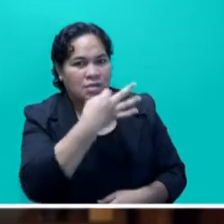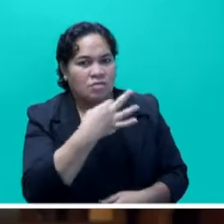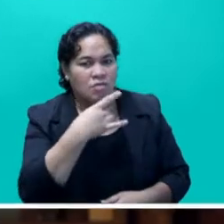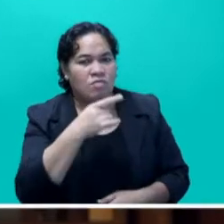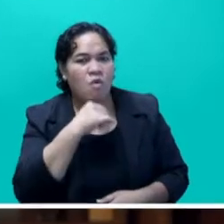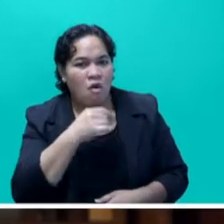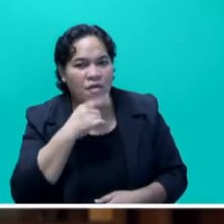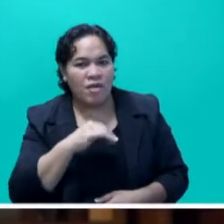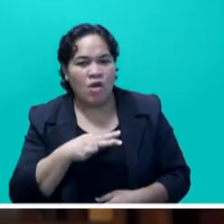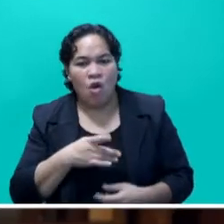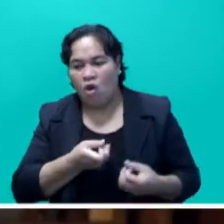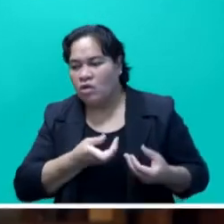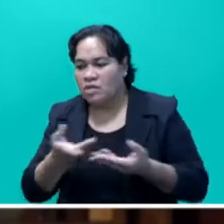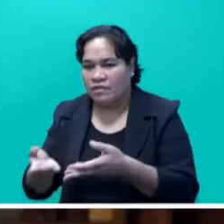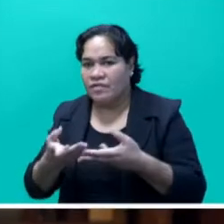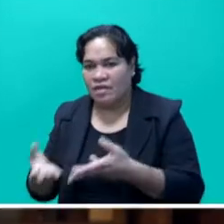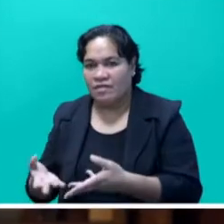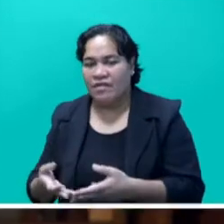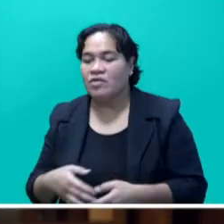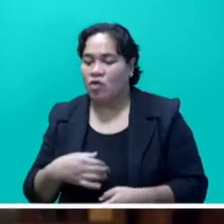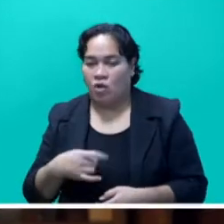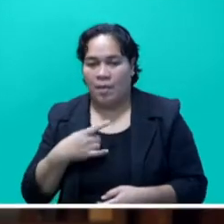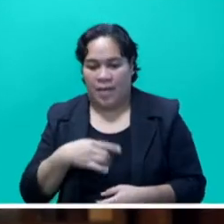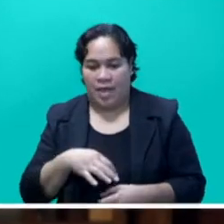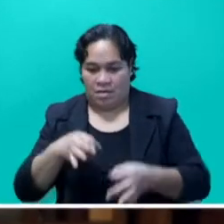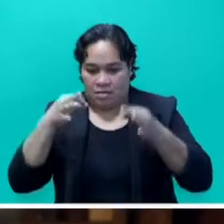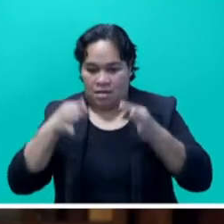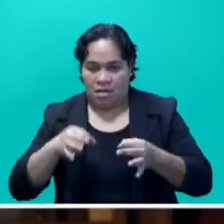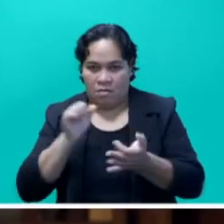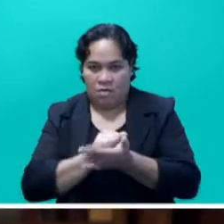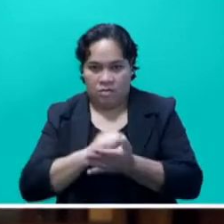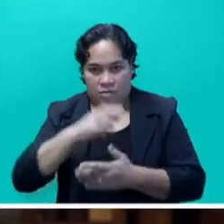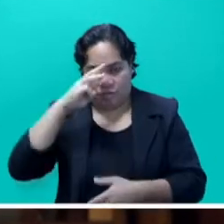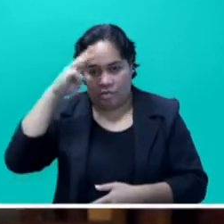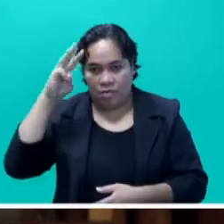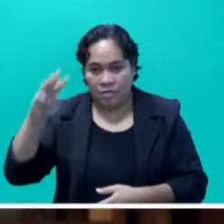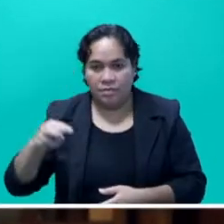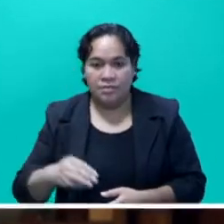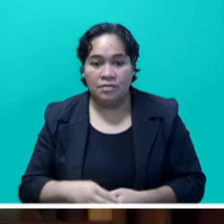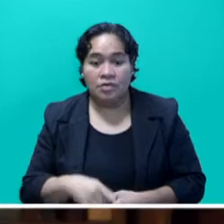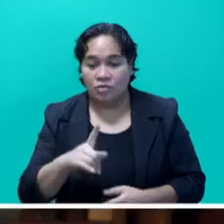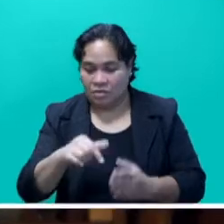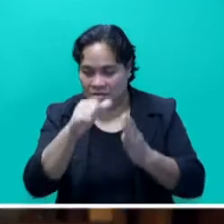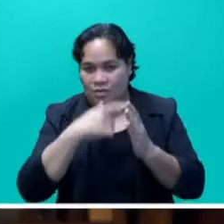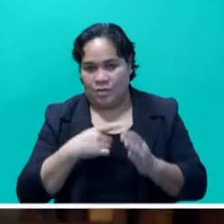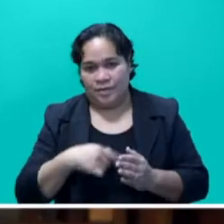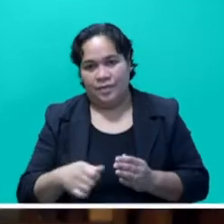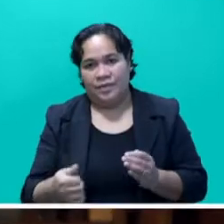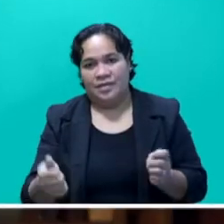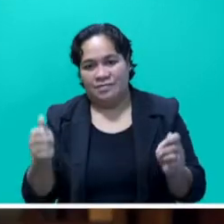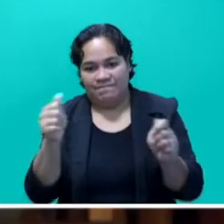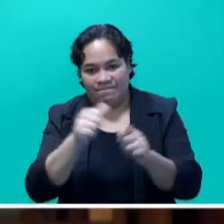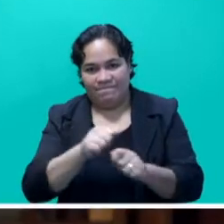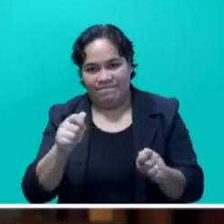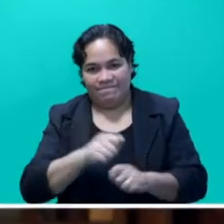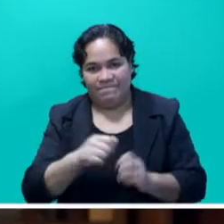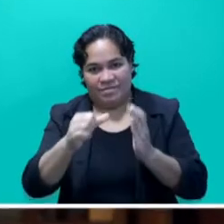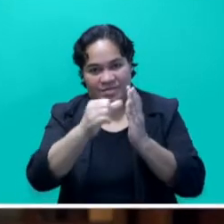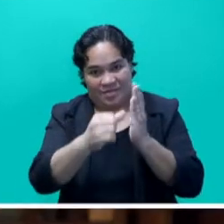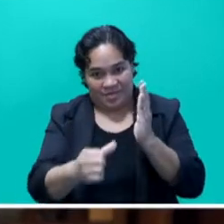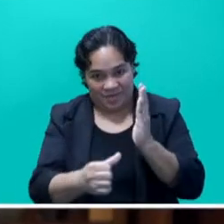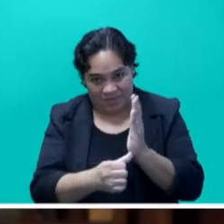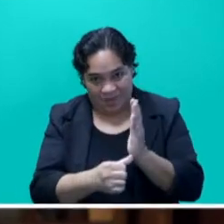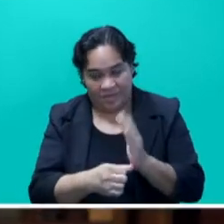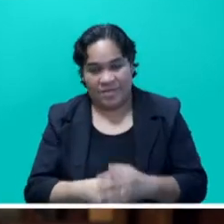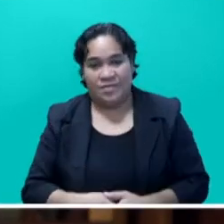borrowing. So this legislation simply, amendment to the legislation, creates a very fair platform for both